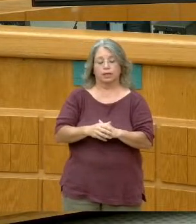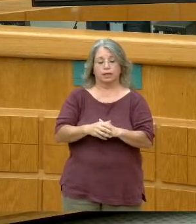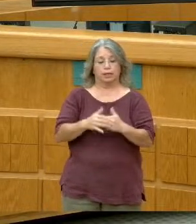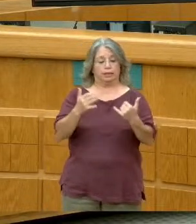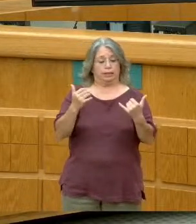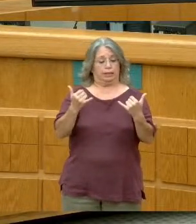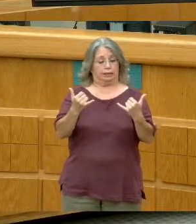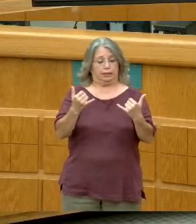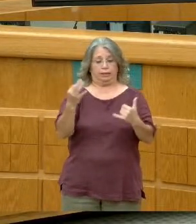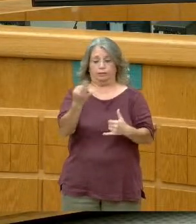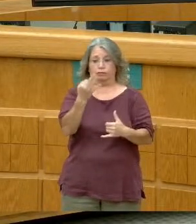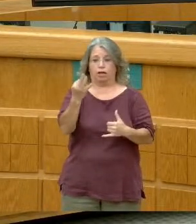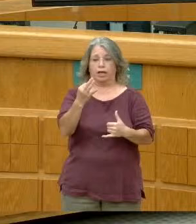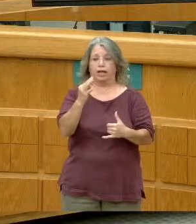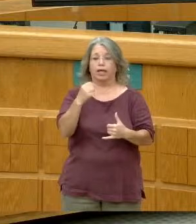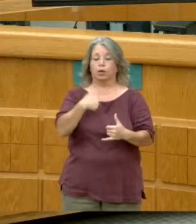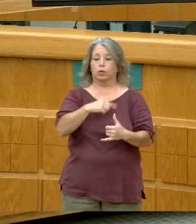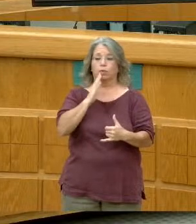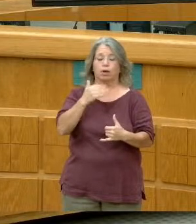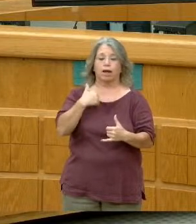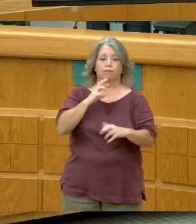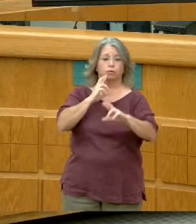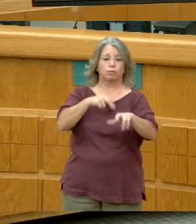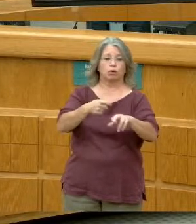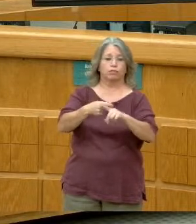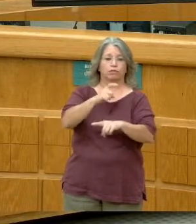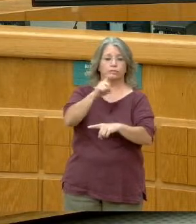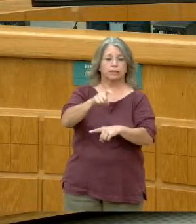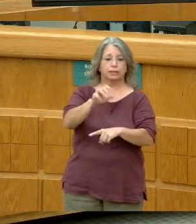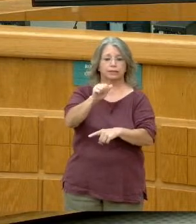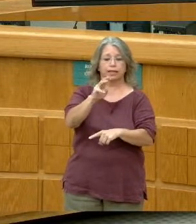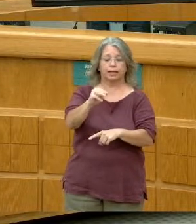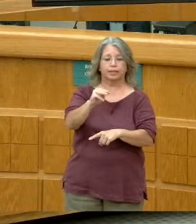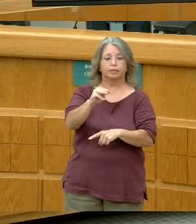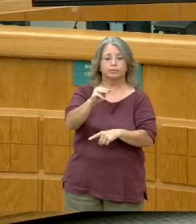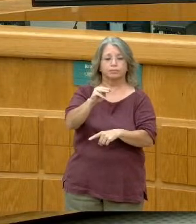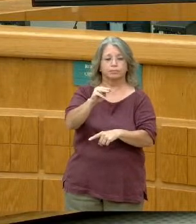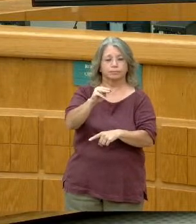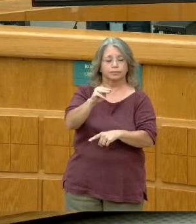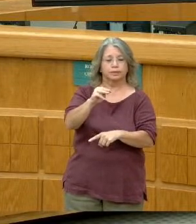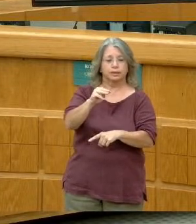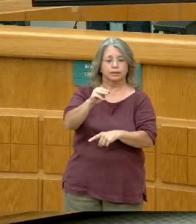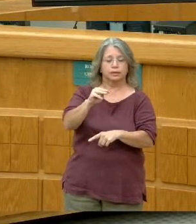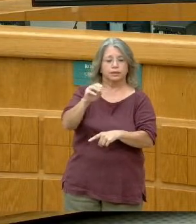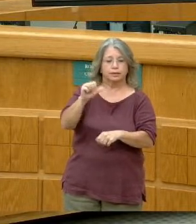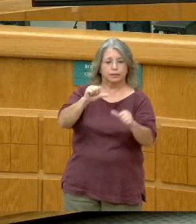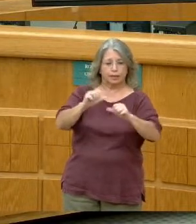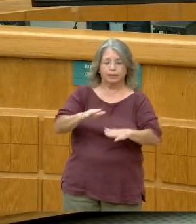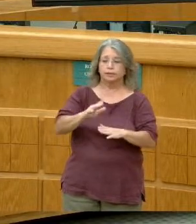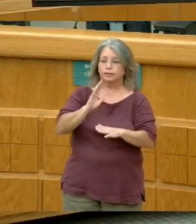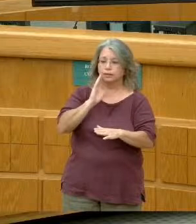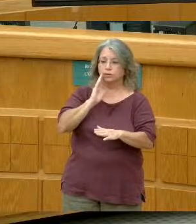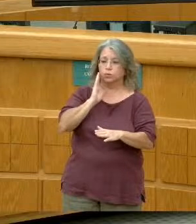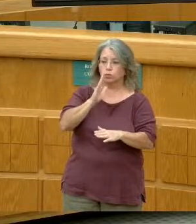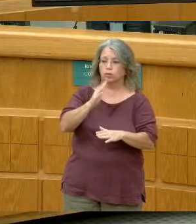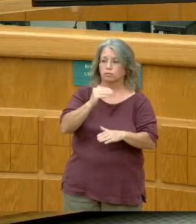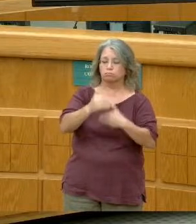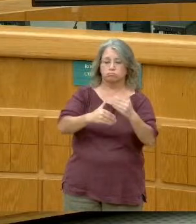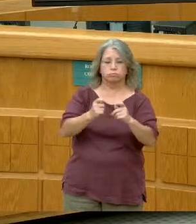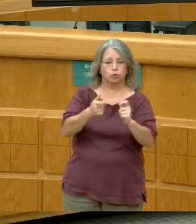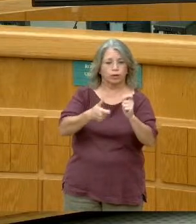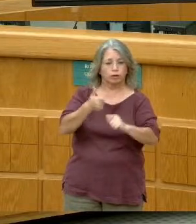we have our report from Texas A&M, so we'll try to move a little quicker today, and I'll ask City Manager Peter Zanoni to come